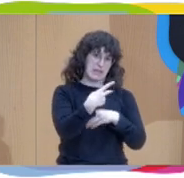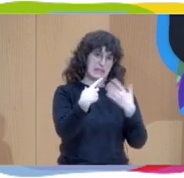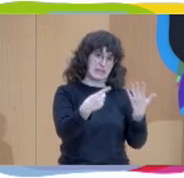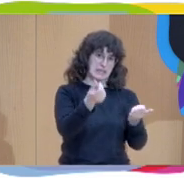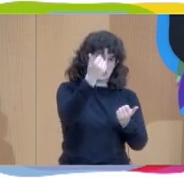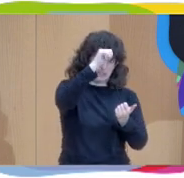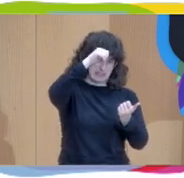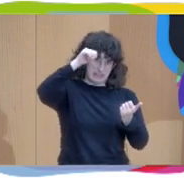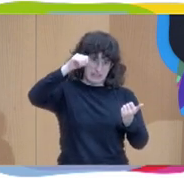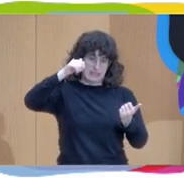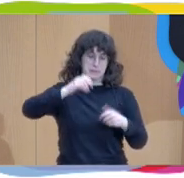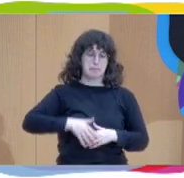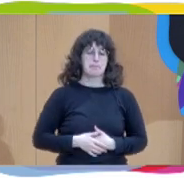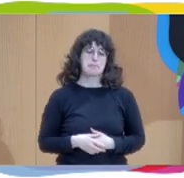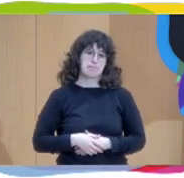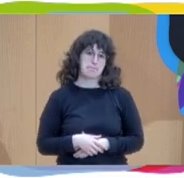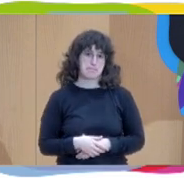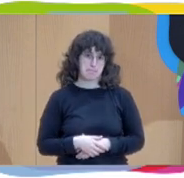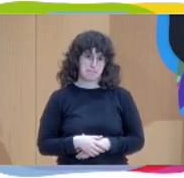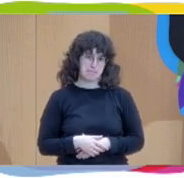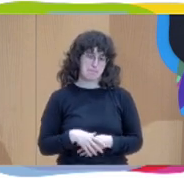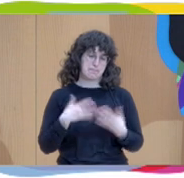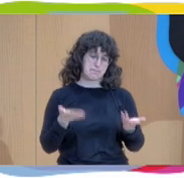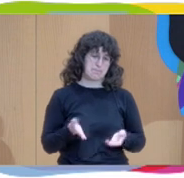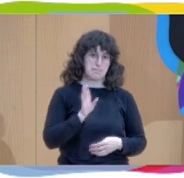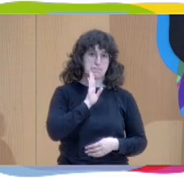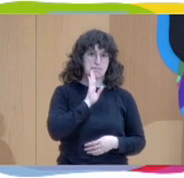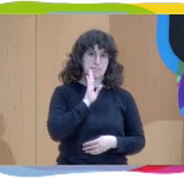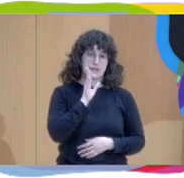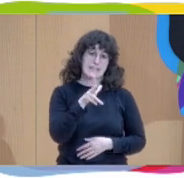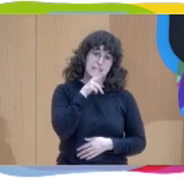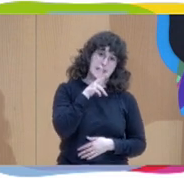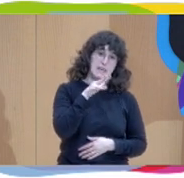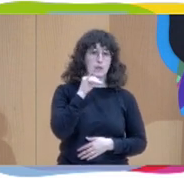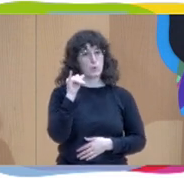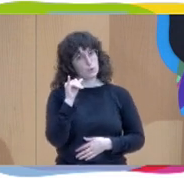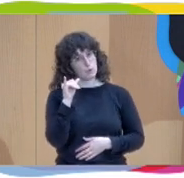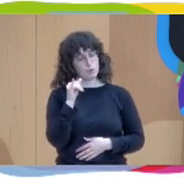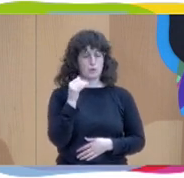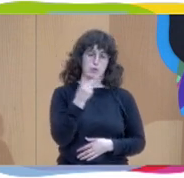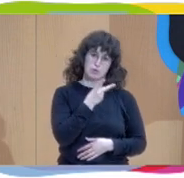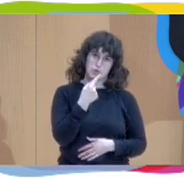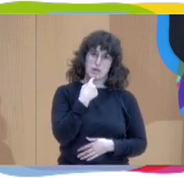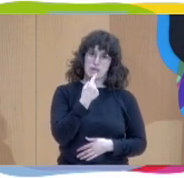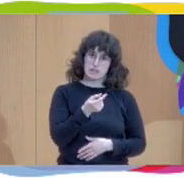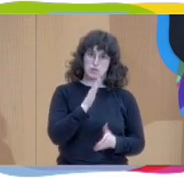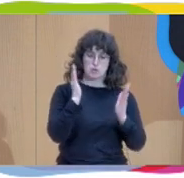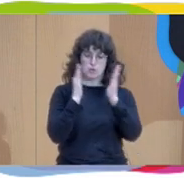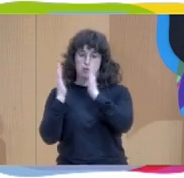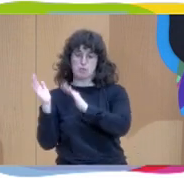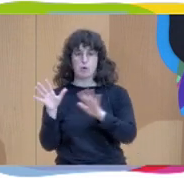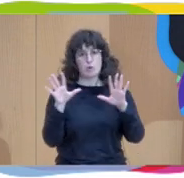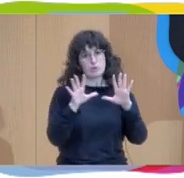and like Heikki and Jukka already said, that they had 10 models, included on-site and online training sessions, and